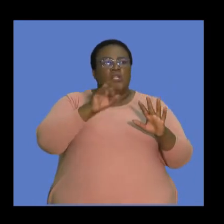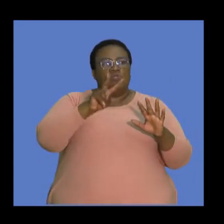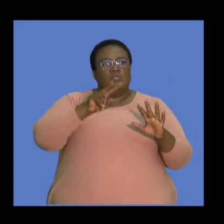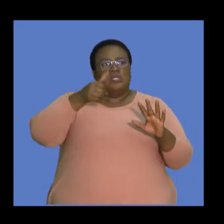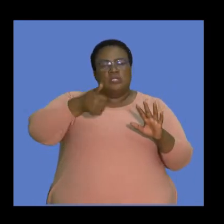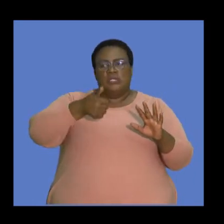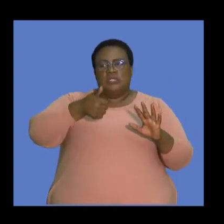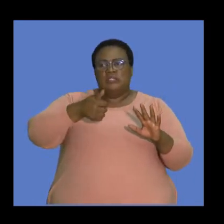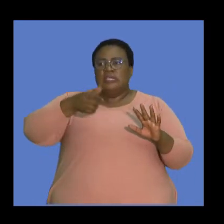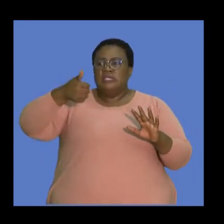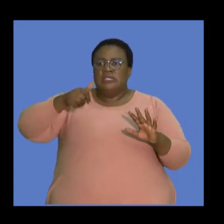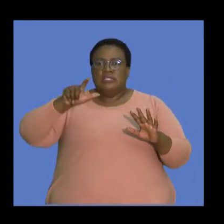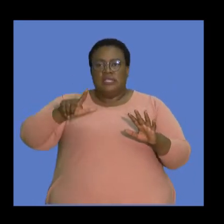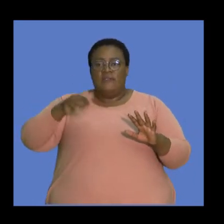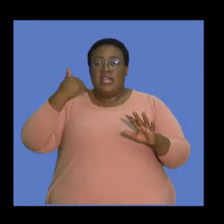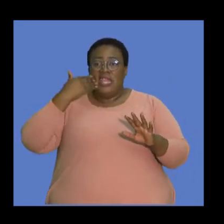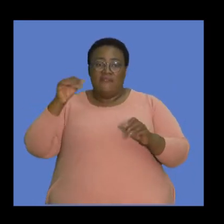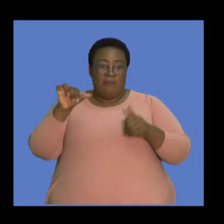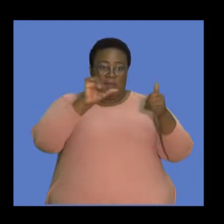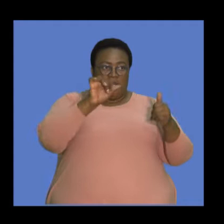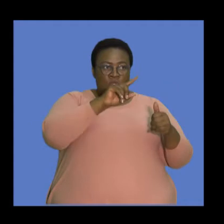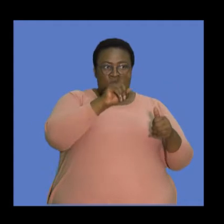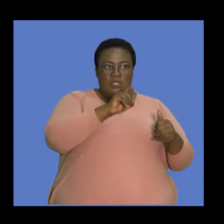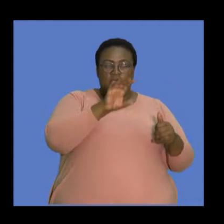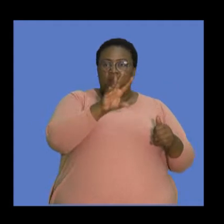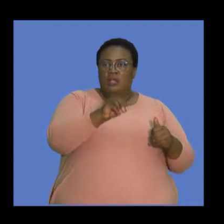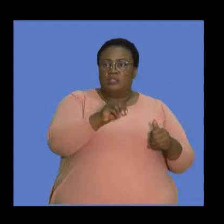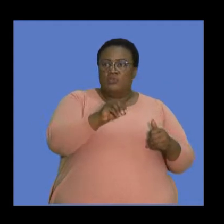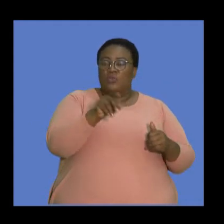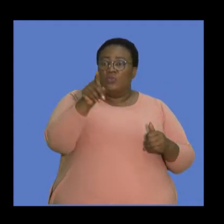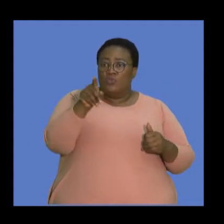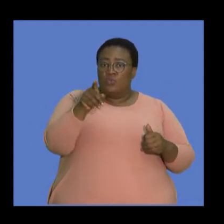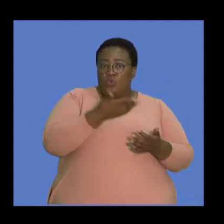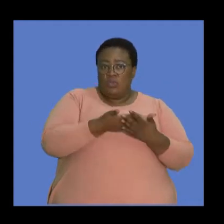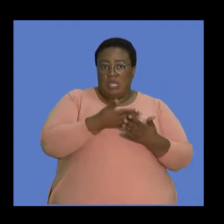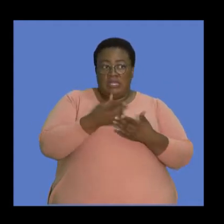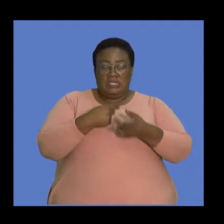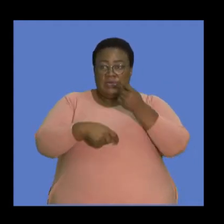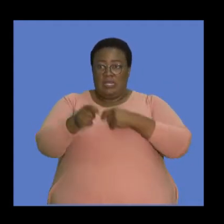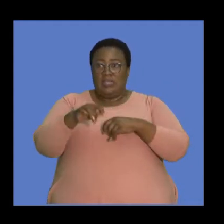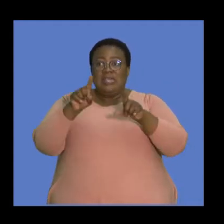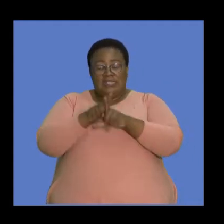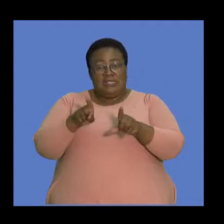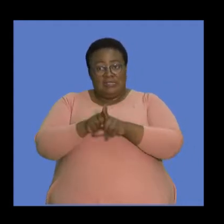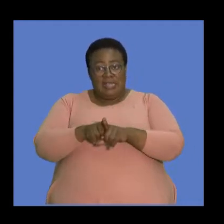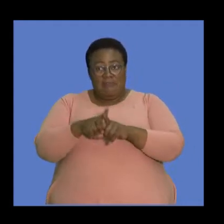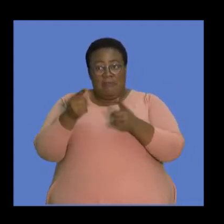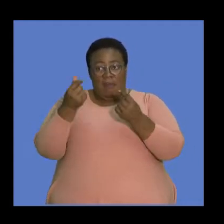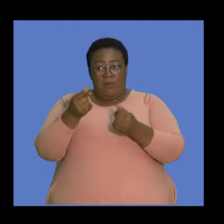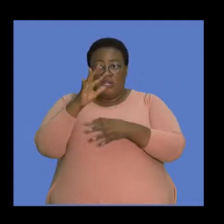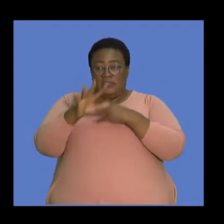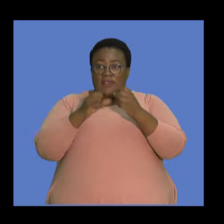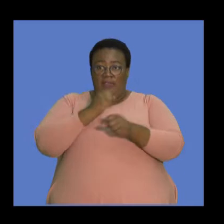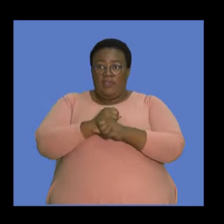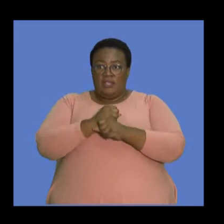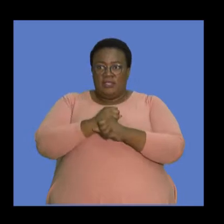10,326 and 67 cents. So if I go back to my question asking you, will you be able to sell it at the very same